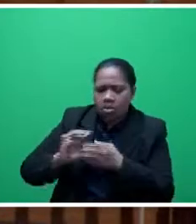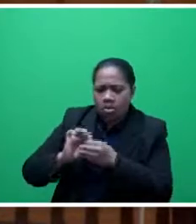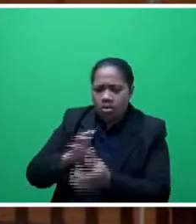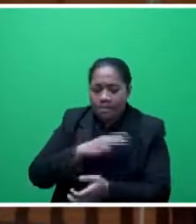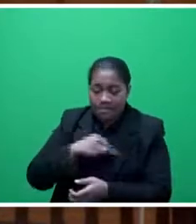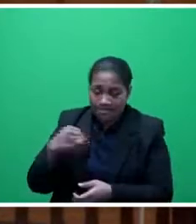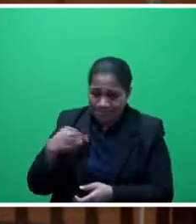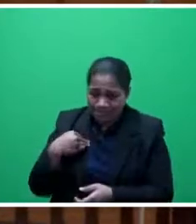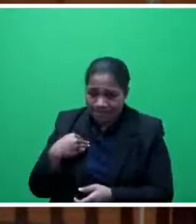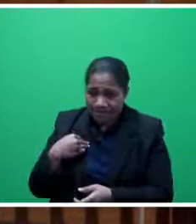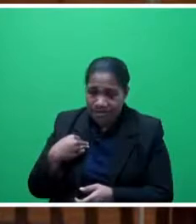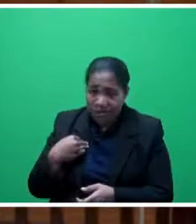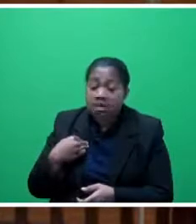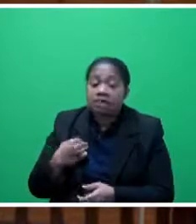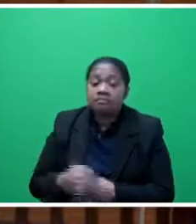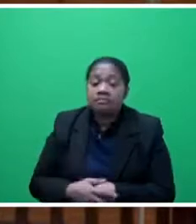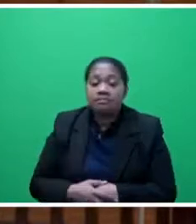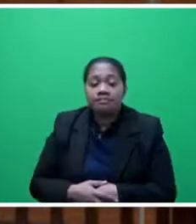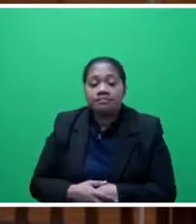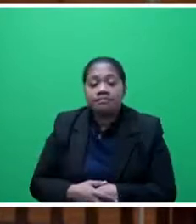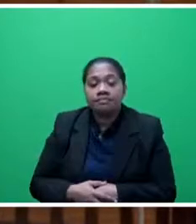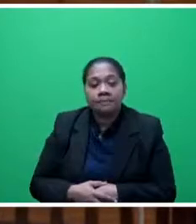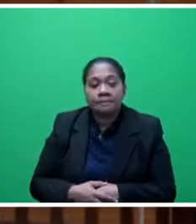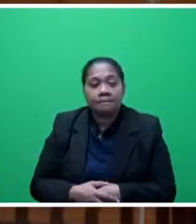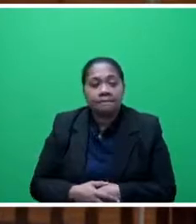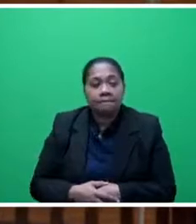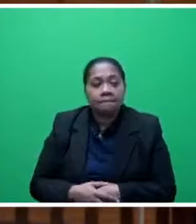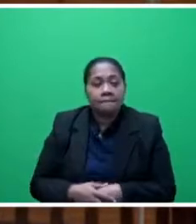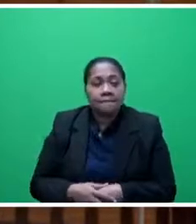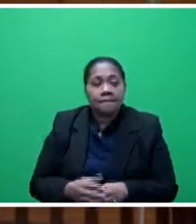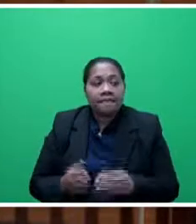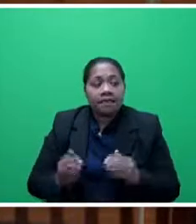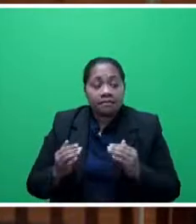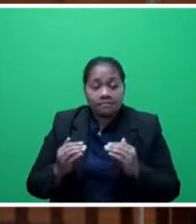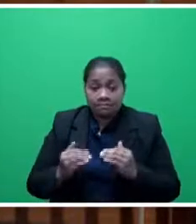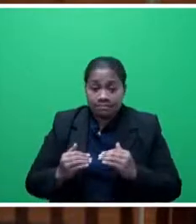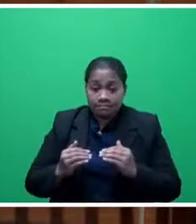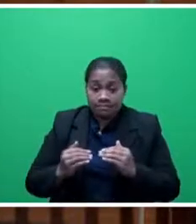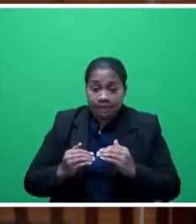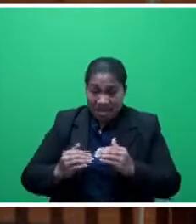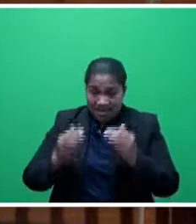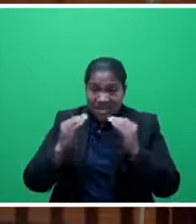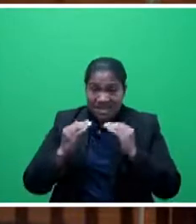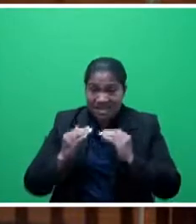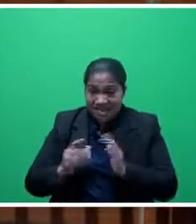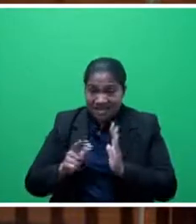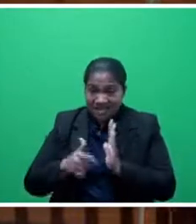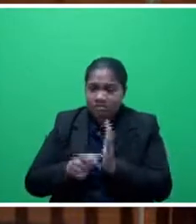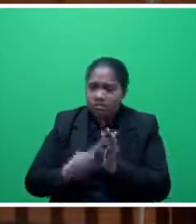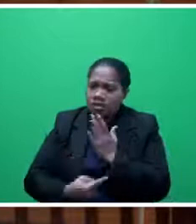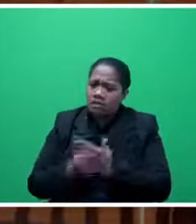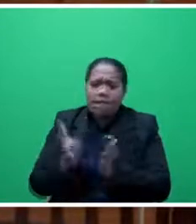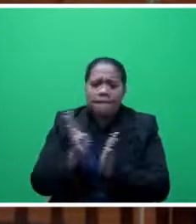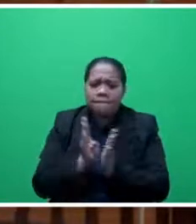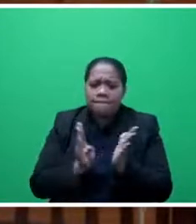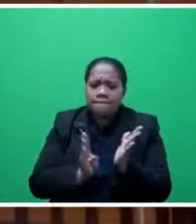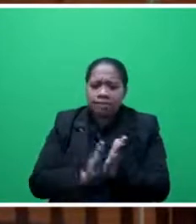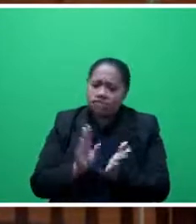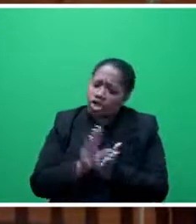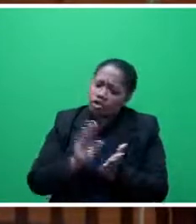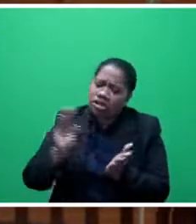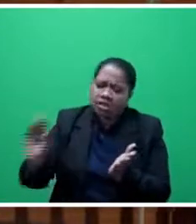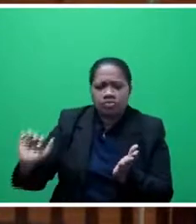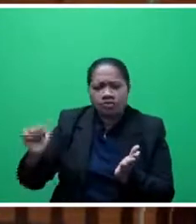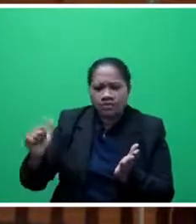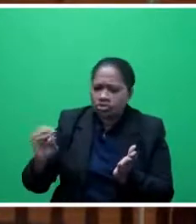Well, by the next session, the budget allocation would already been done. So he will not be getting more, unless